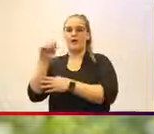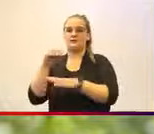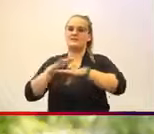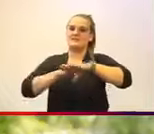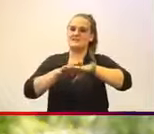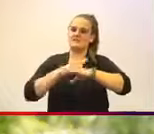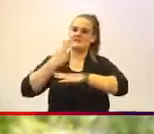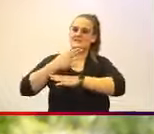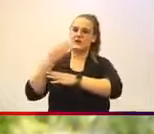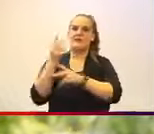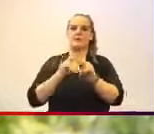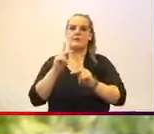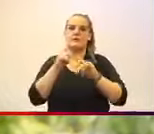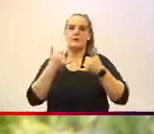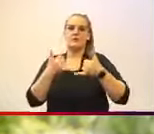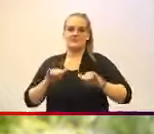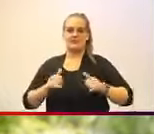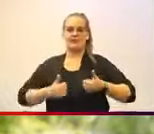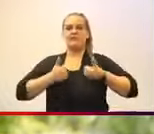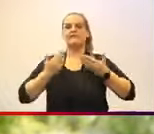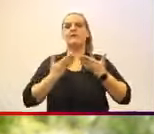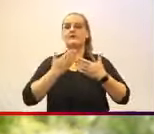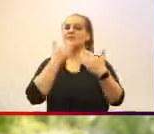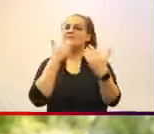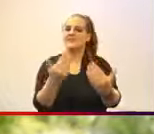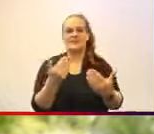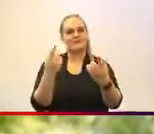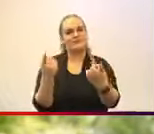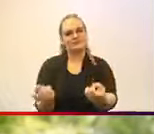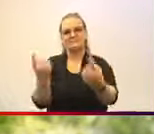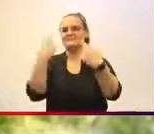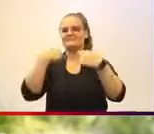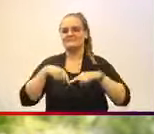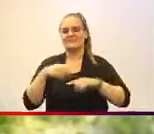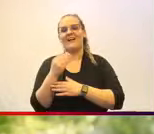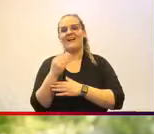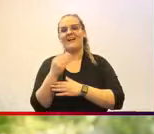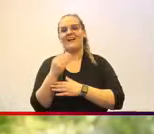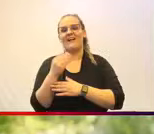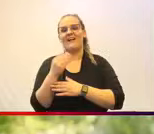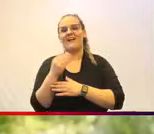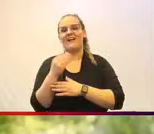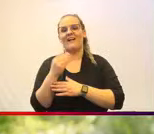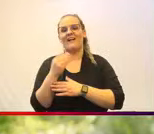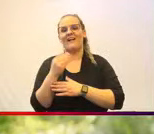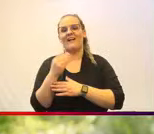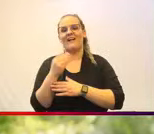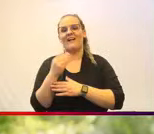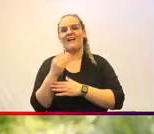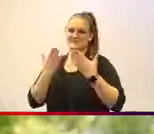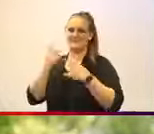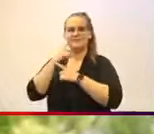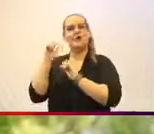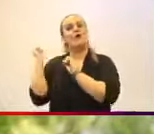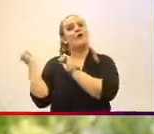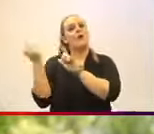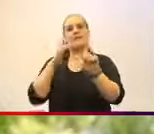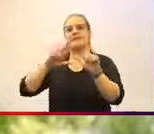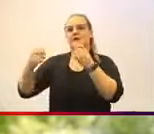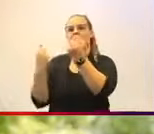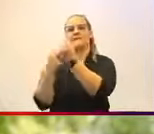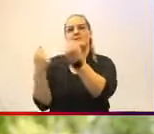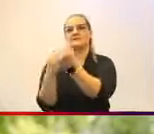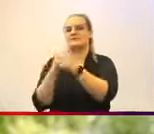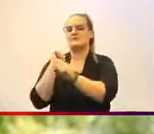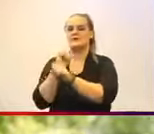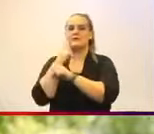here. So thank you so much for all of you for attending. And thank you so much for Inside Out Youth Services for all of the advocacy work that you provide